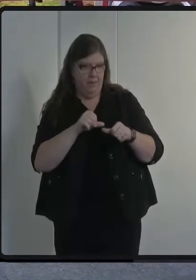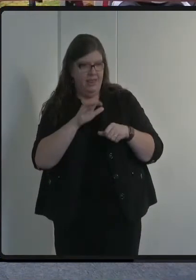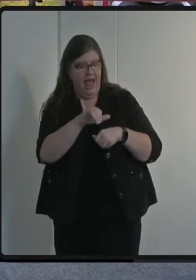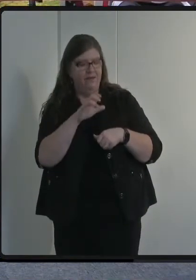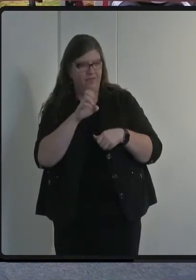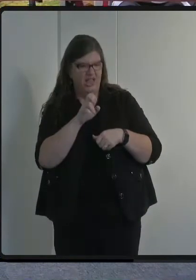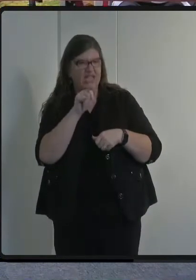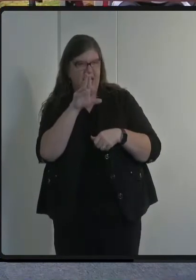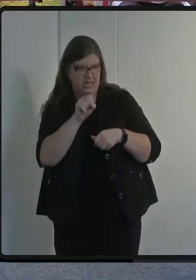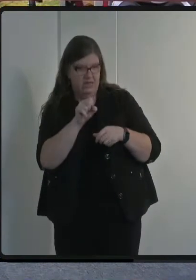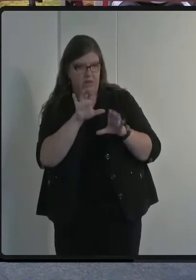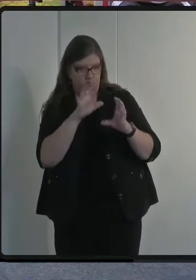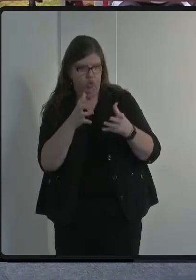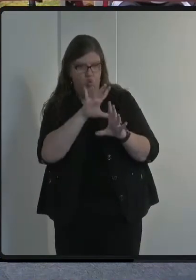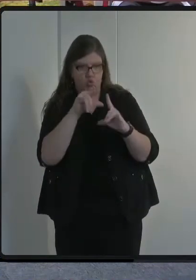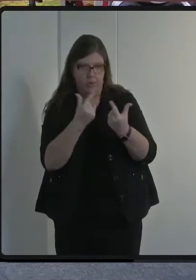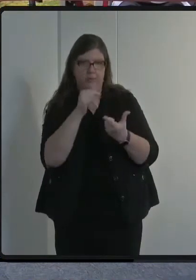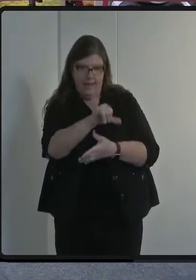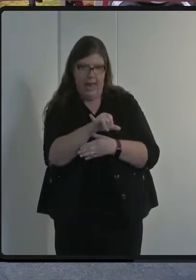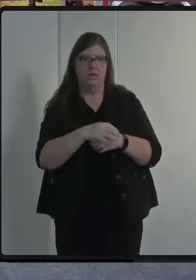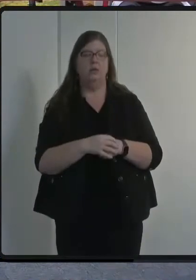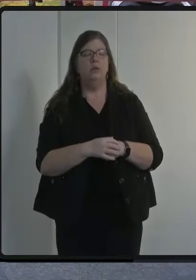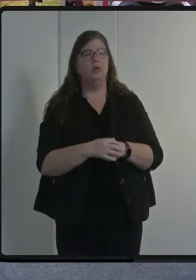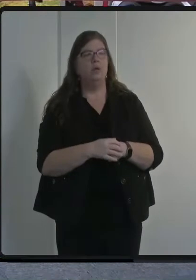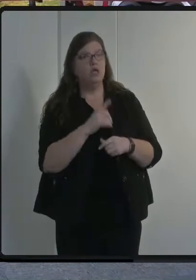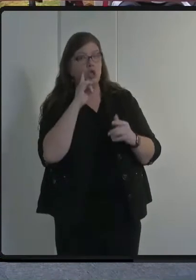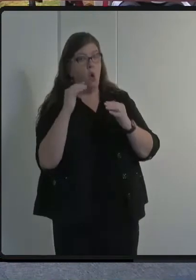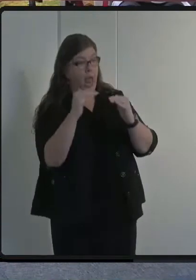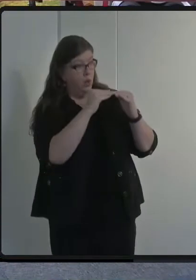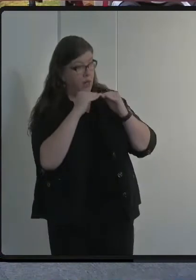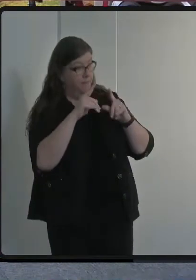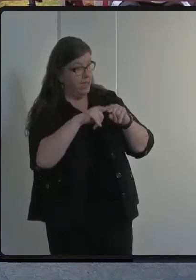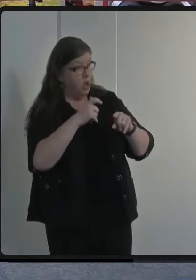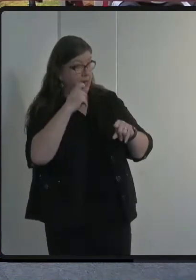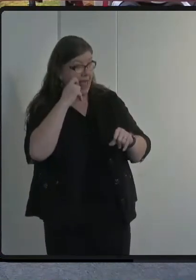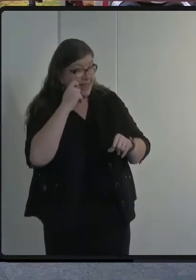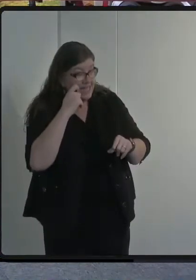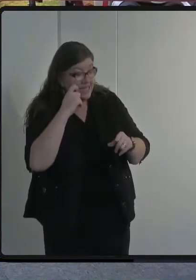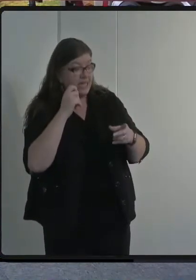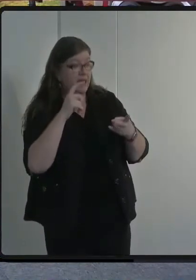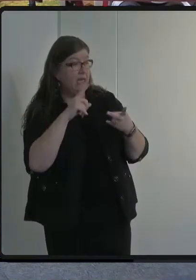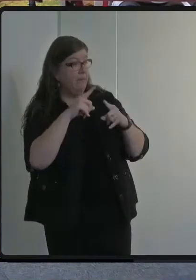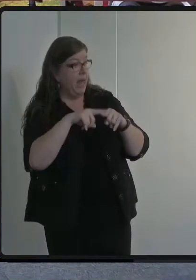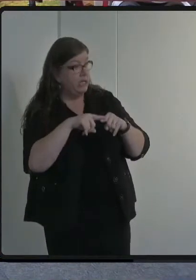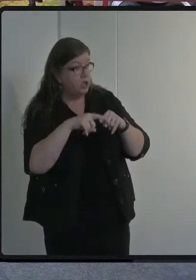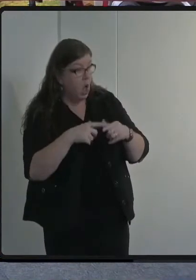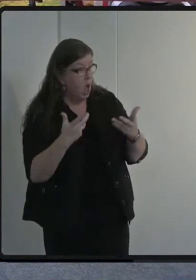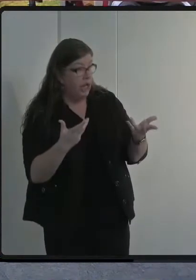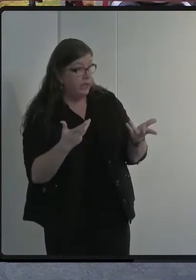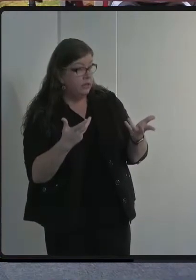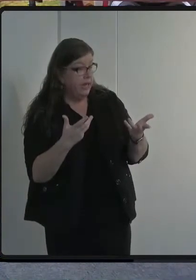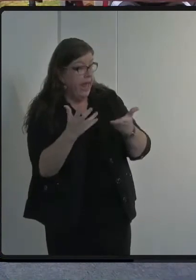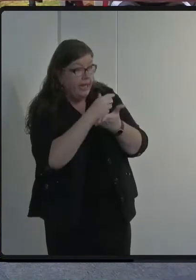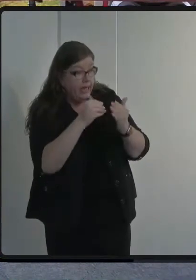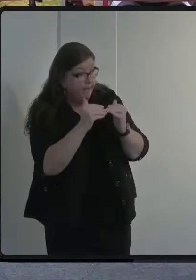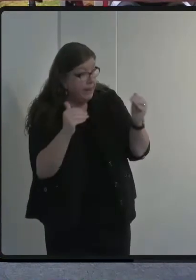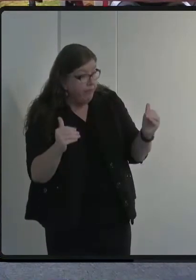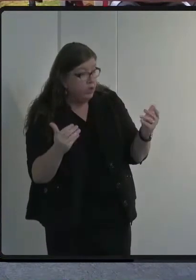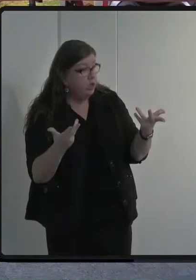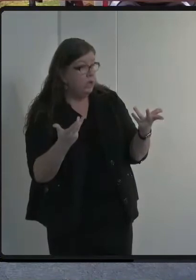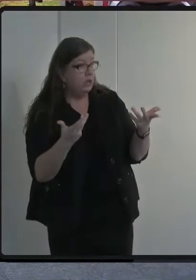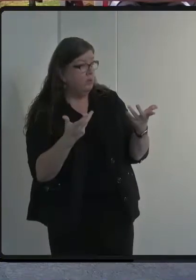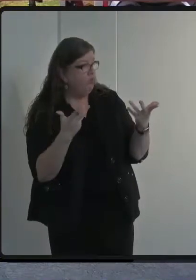they identified in terms of equity based on ethnicity, based on income